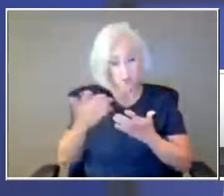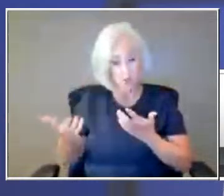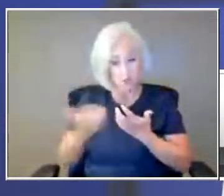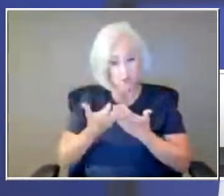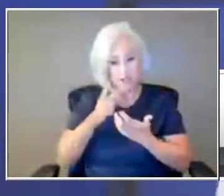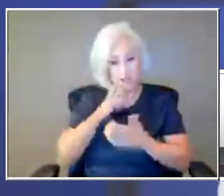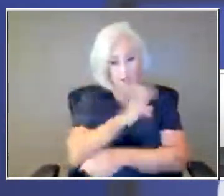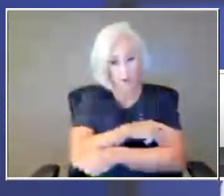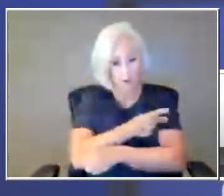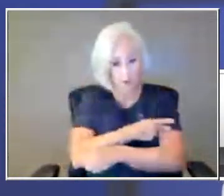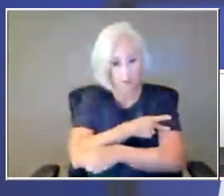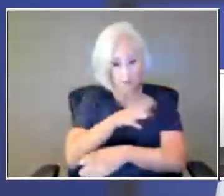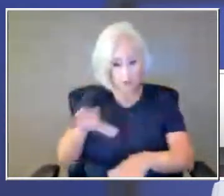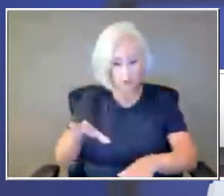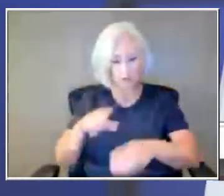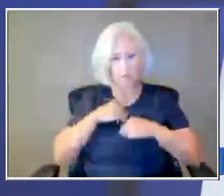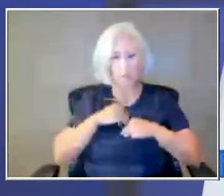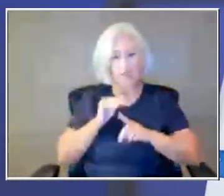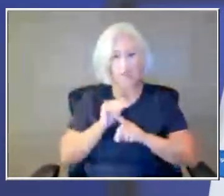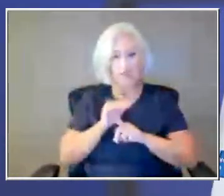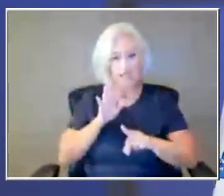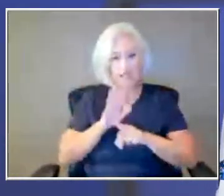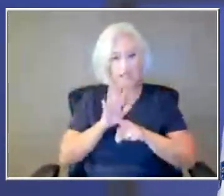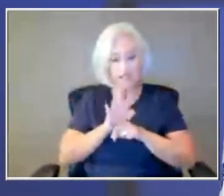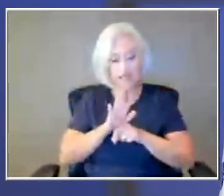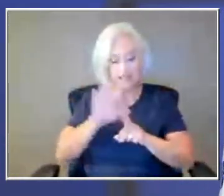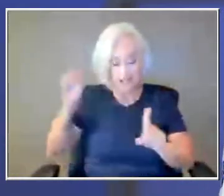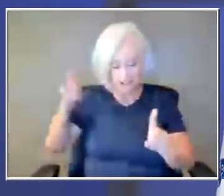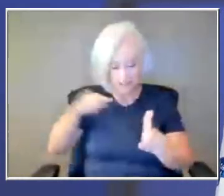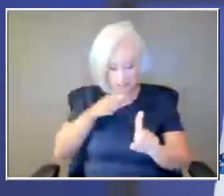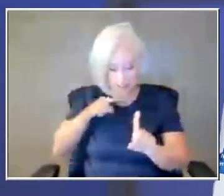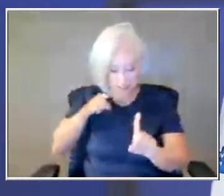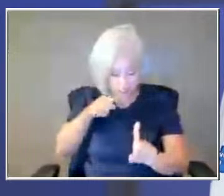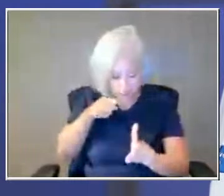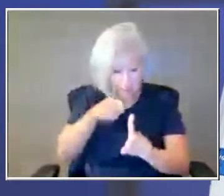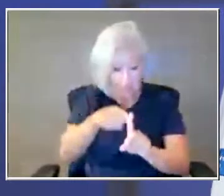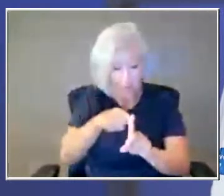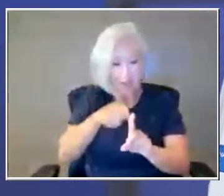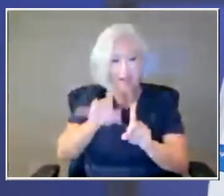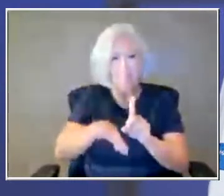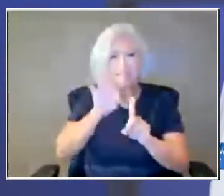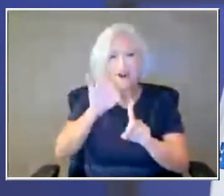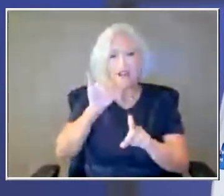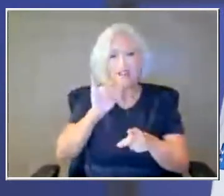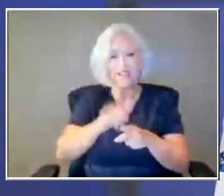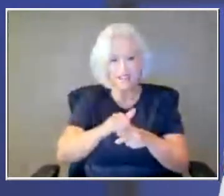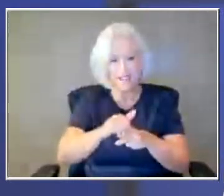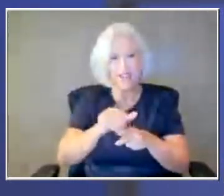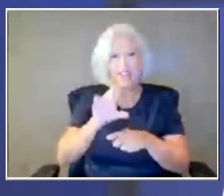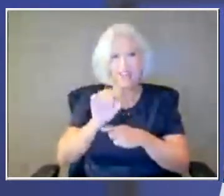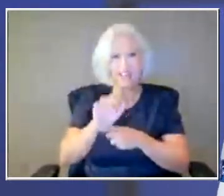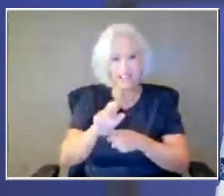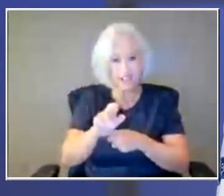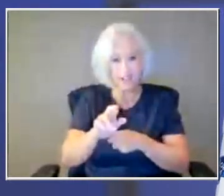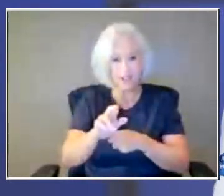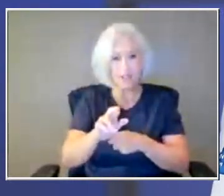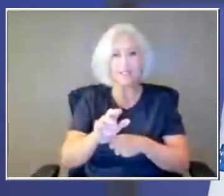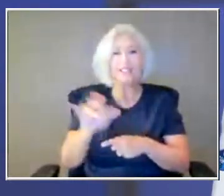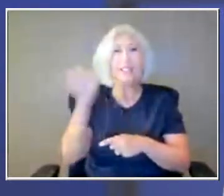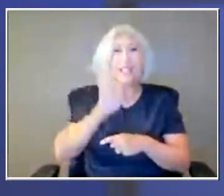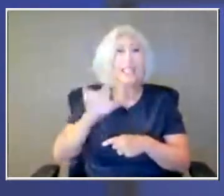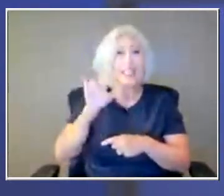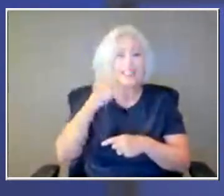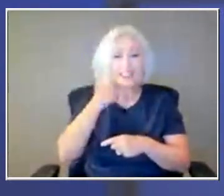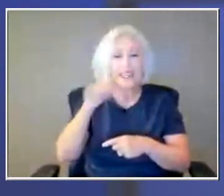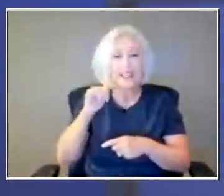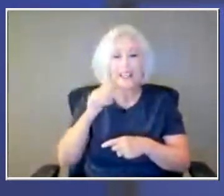radioactive particle to their cancer wherever it is in the body, this is sort of a negative reference, but I often describe it as a heat-seeking missile. Something that's